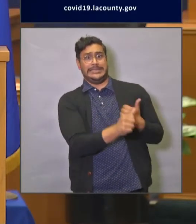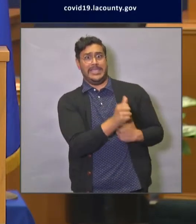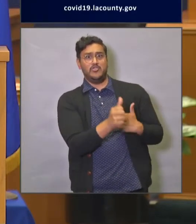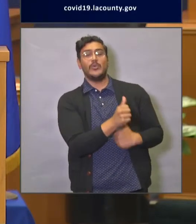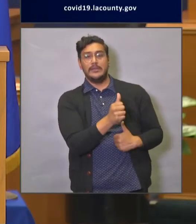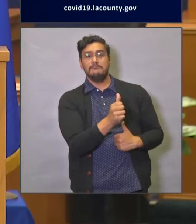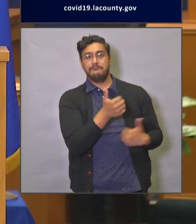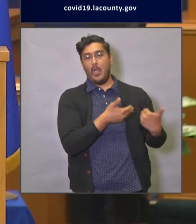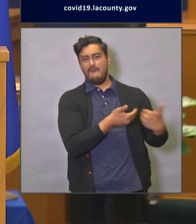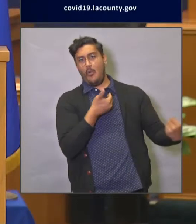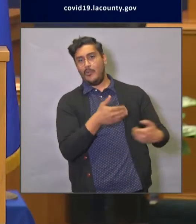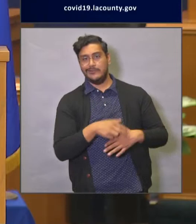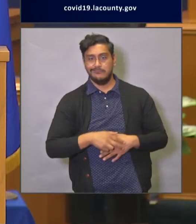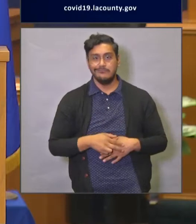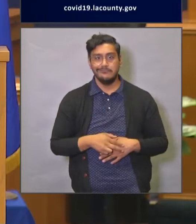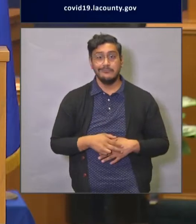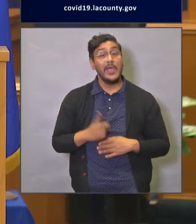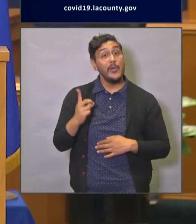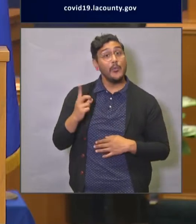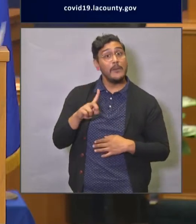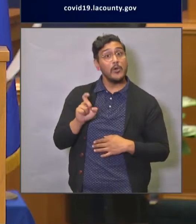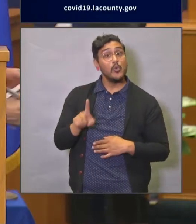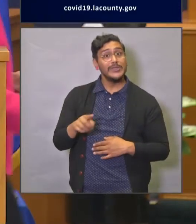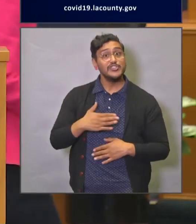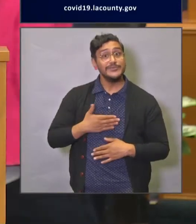themselves. And with that, we'll take one more question.